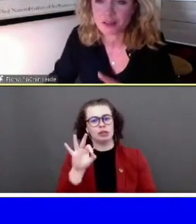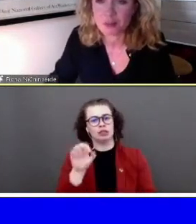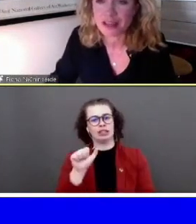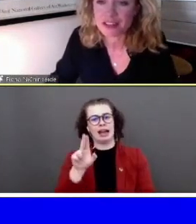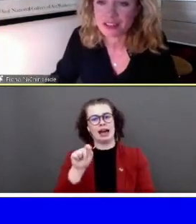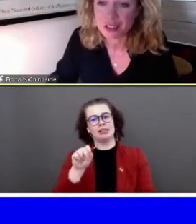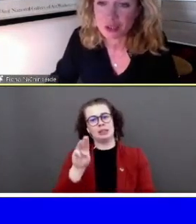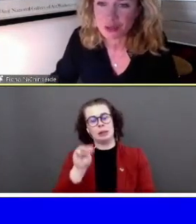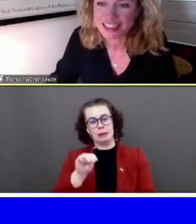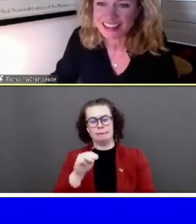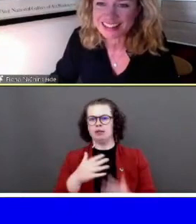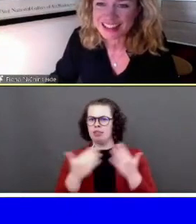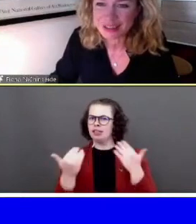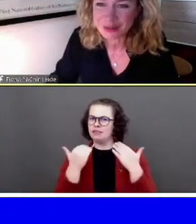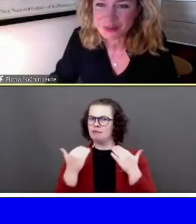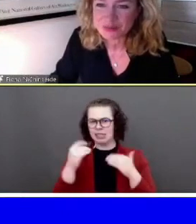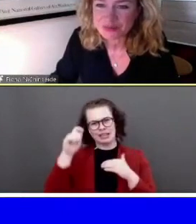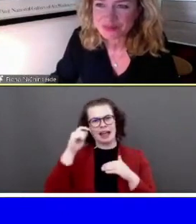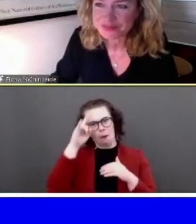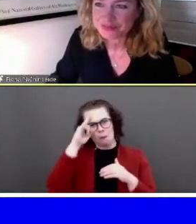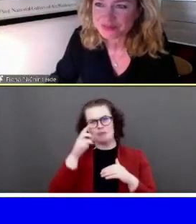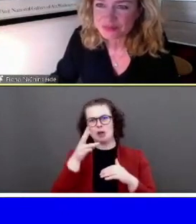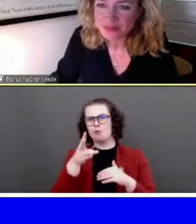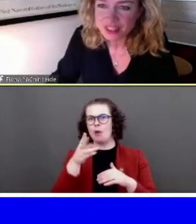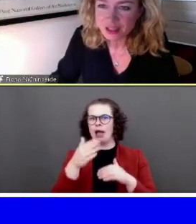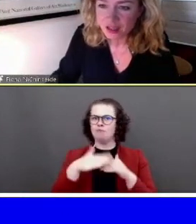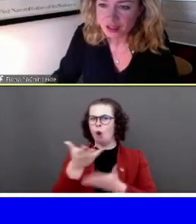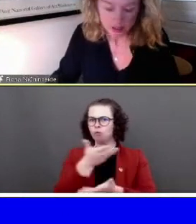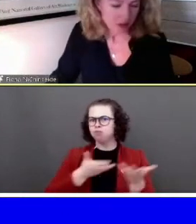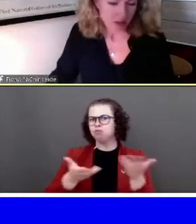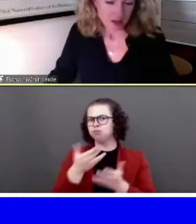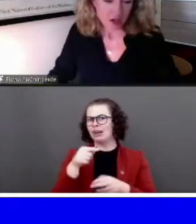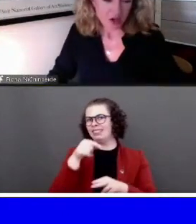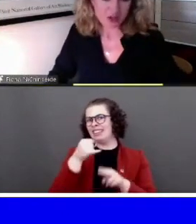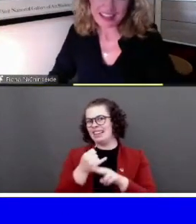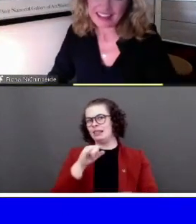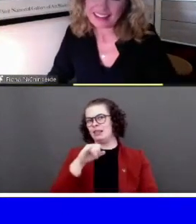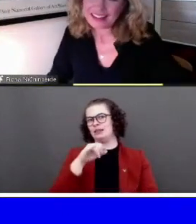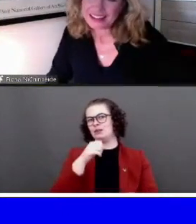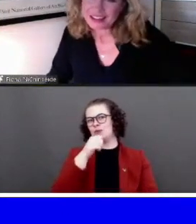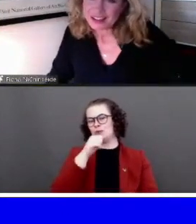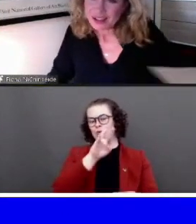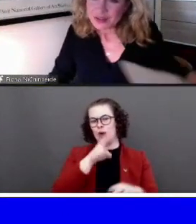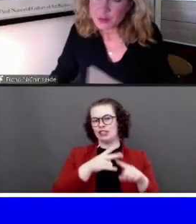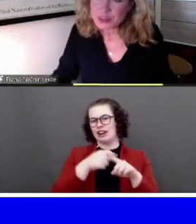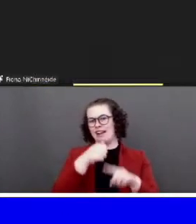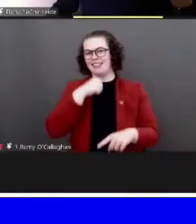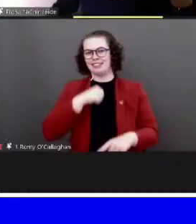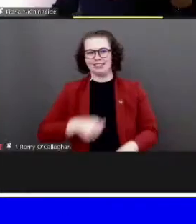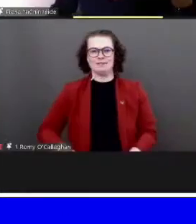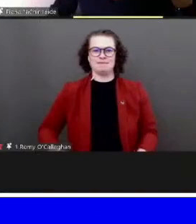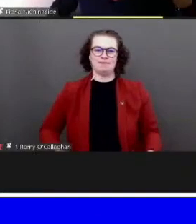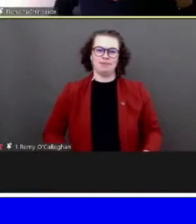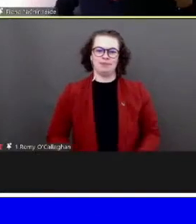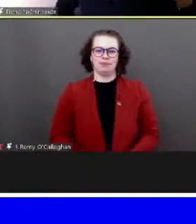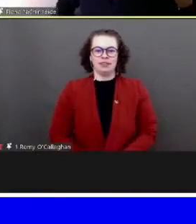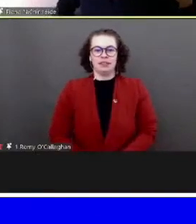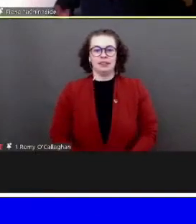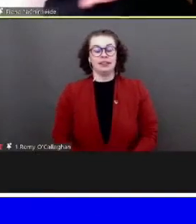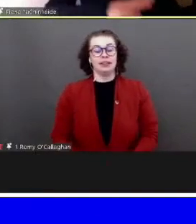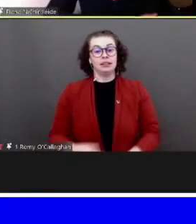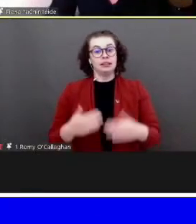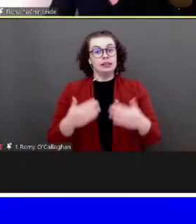and lots to come back to in the Q&A. Thank you. Thank you. Okay, so we'll just move on